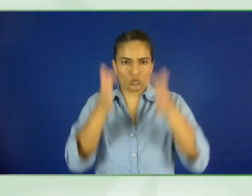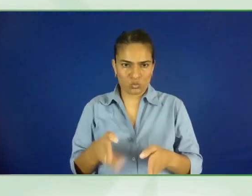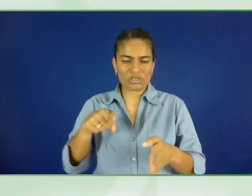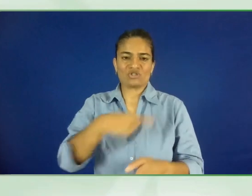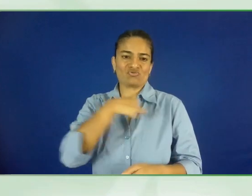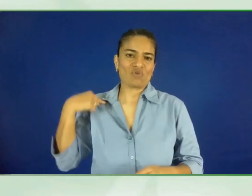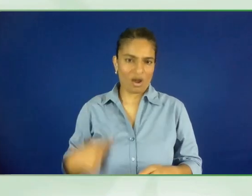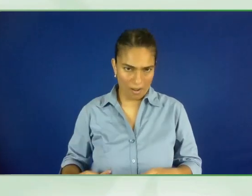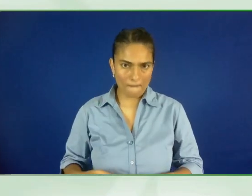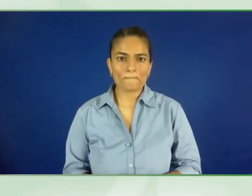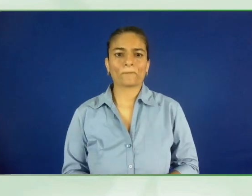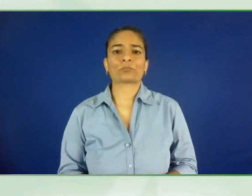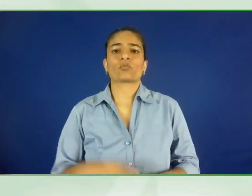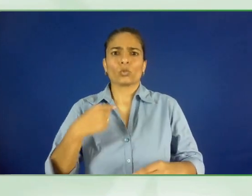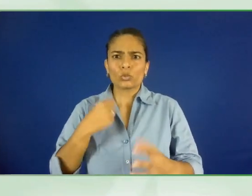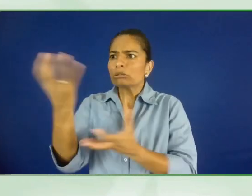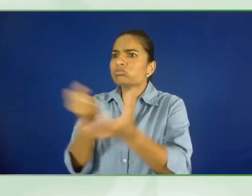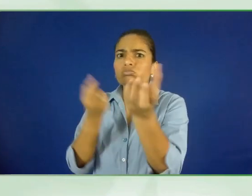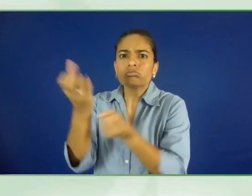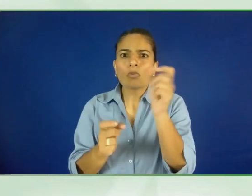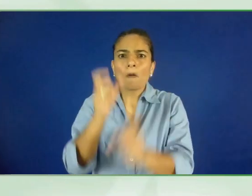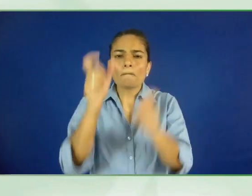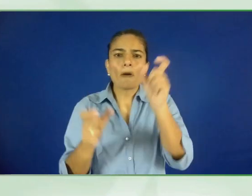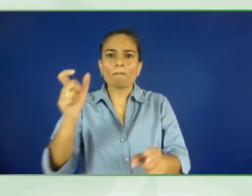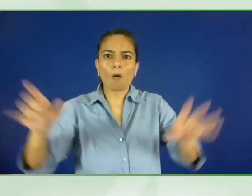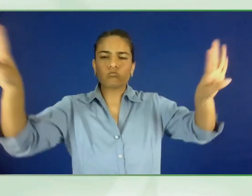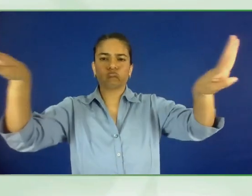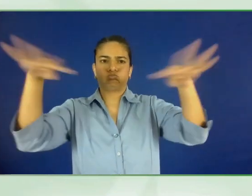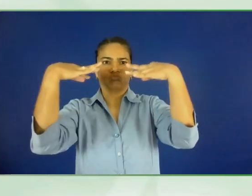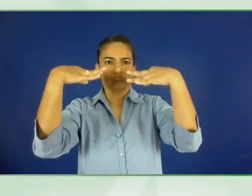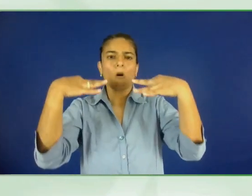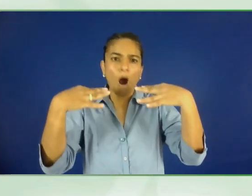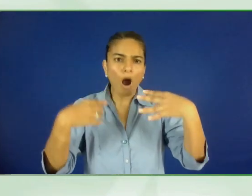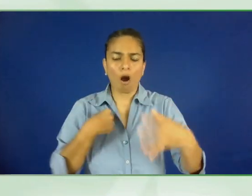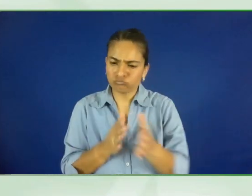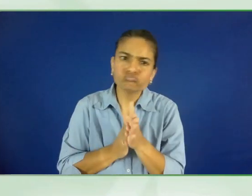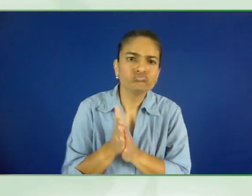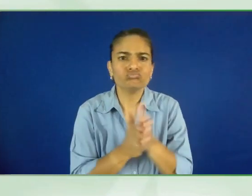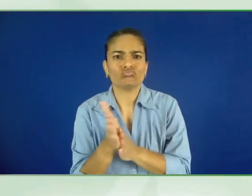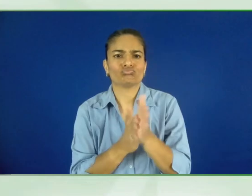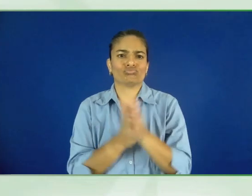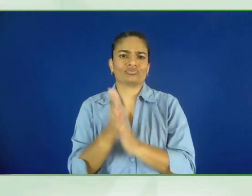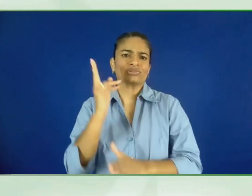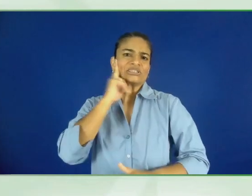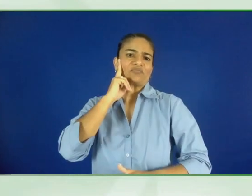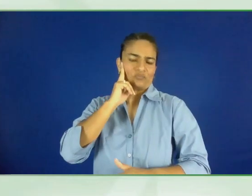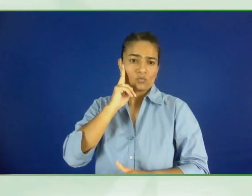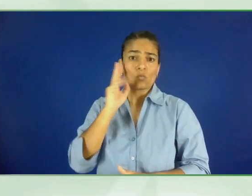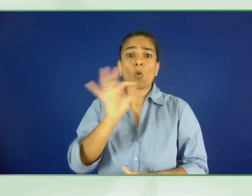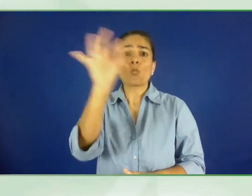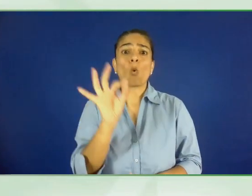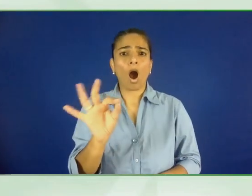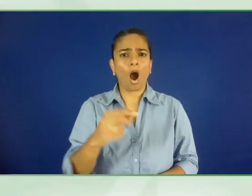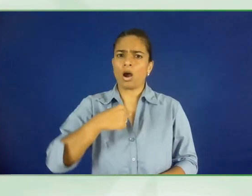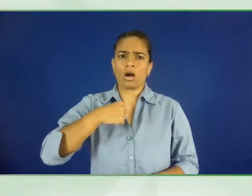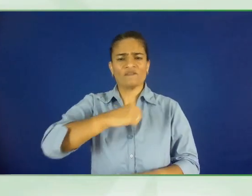widespread attention. With my enthusiasm for the deaf cause, a quick acceptance ability of